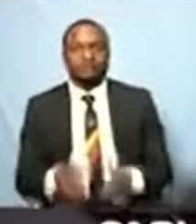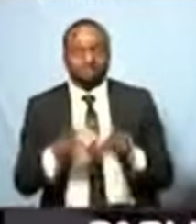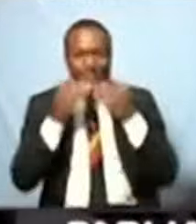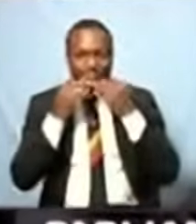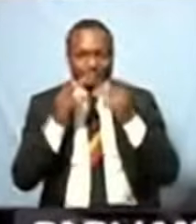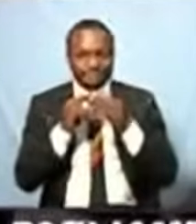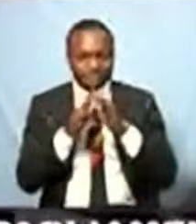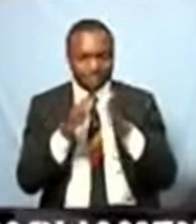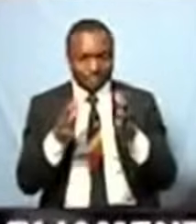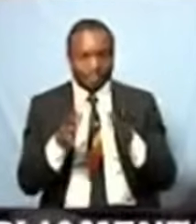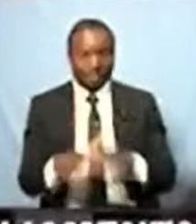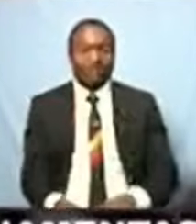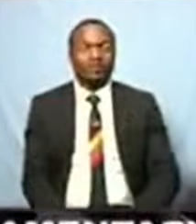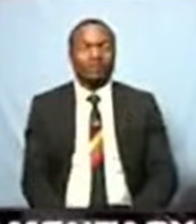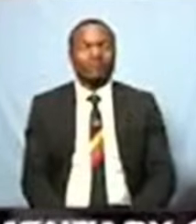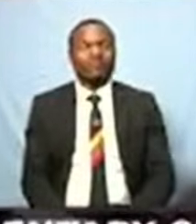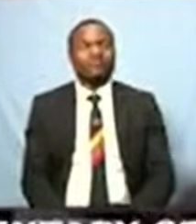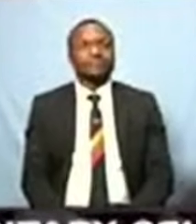Thank you so much.